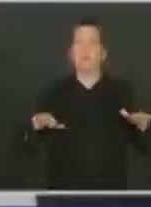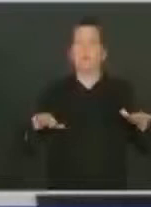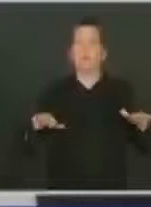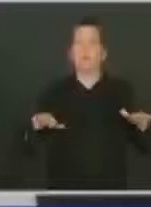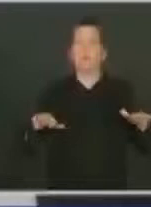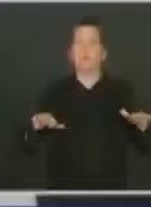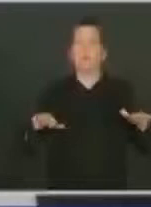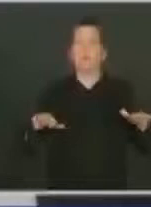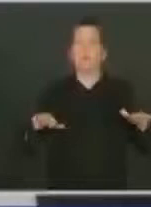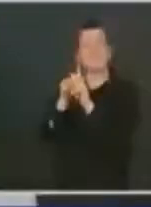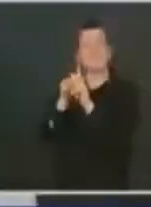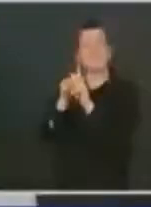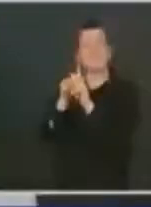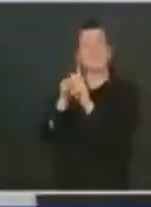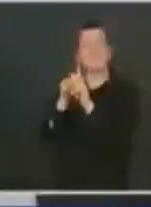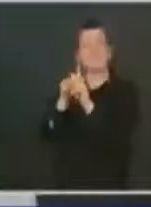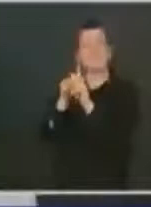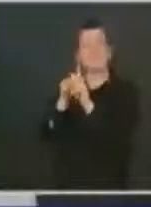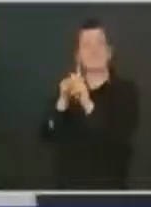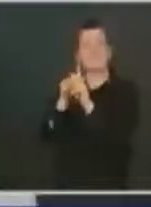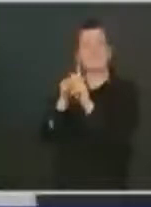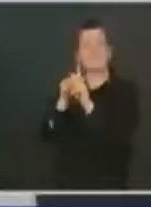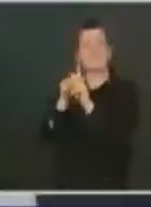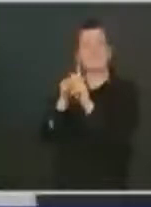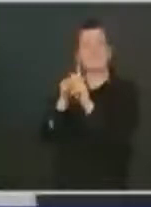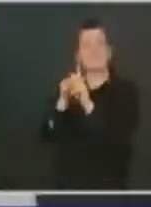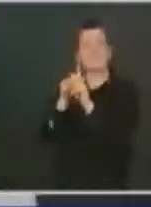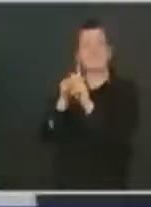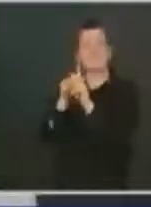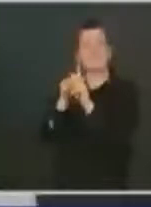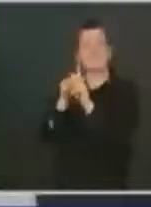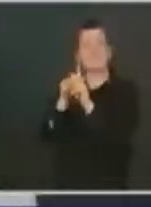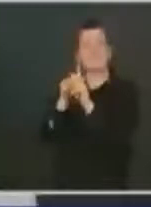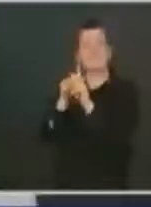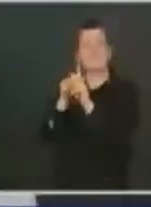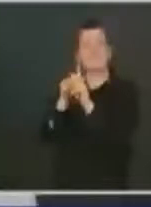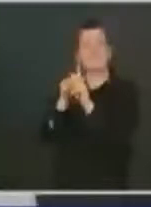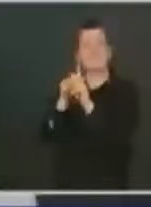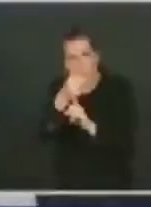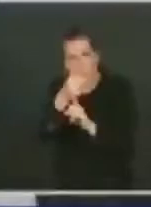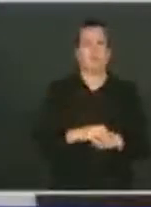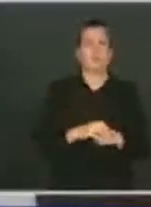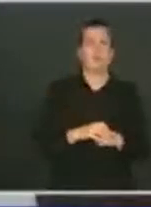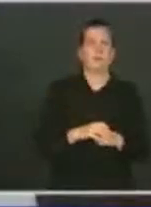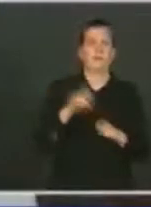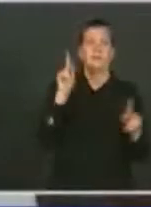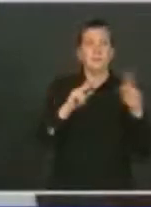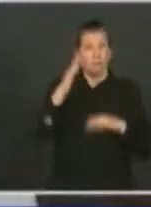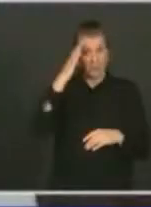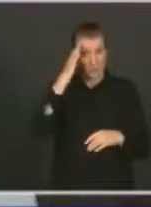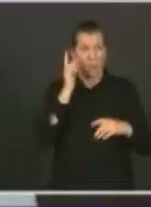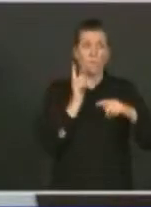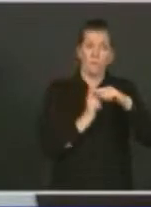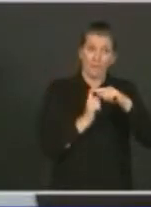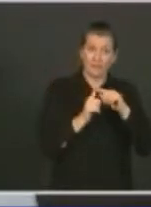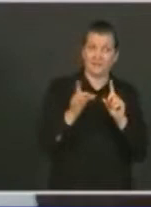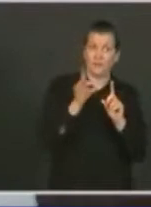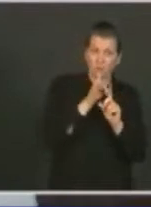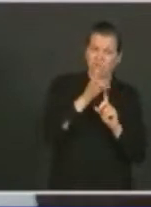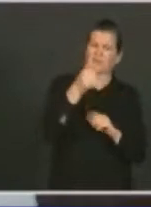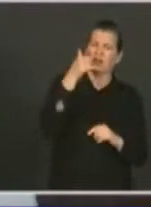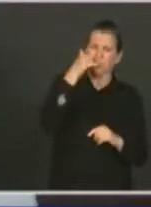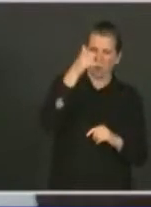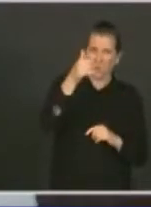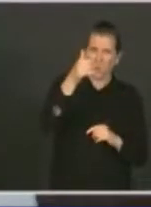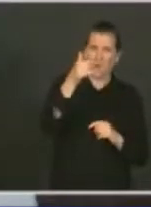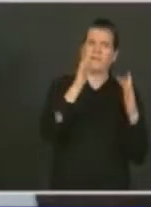minimize spread within hospitals. And people who are positive can know about calling the people who were close